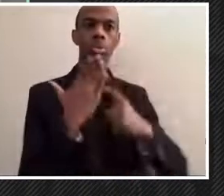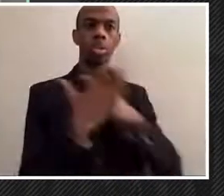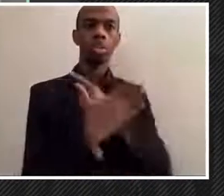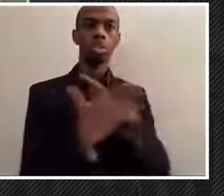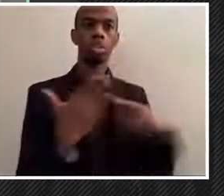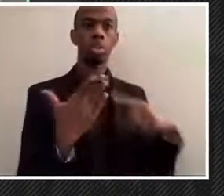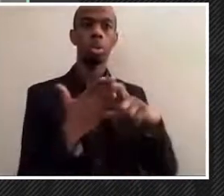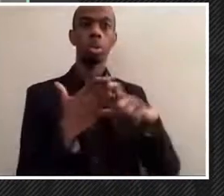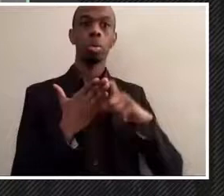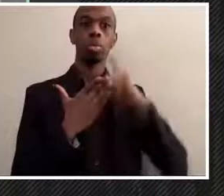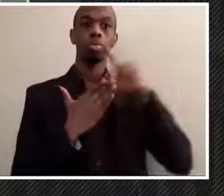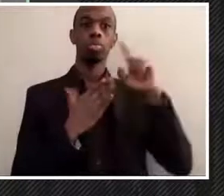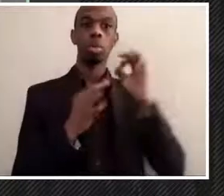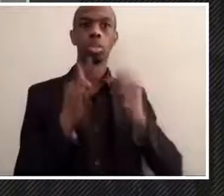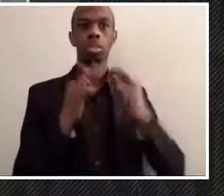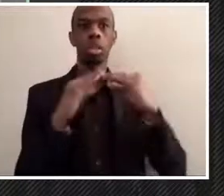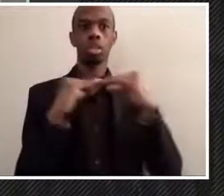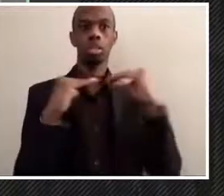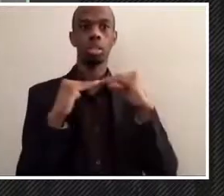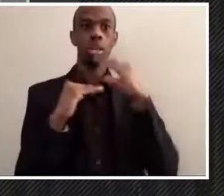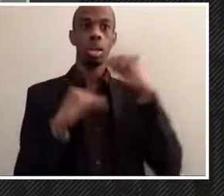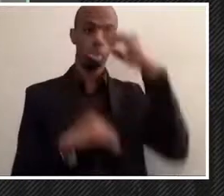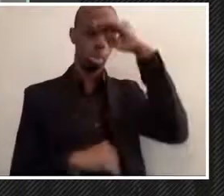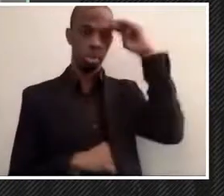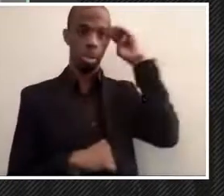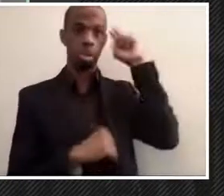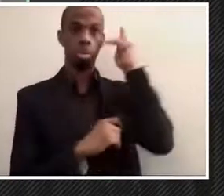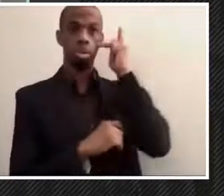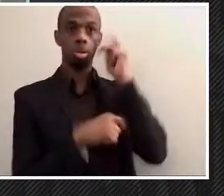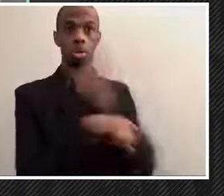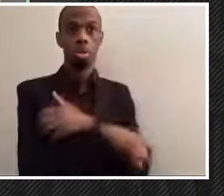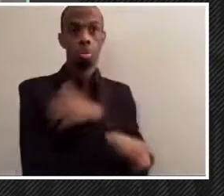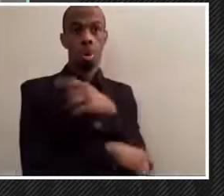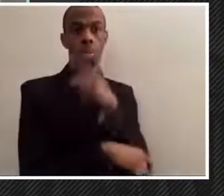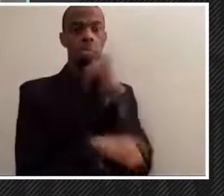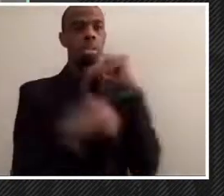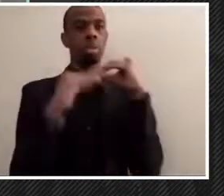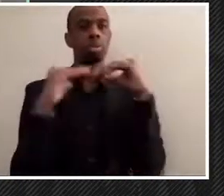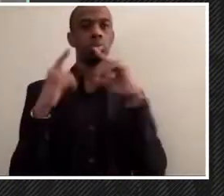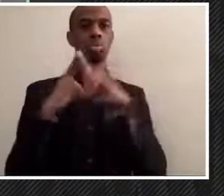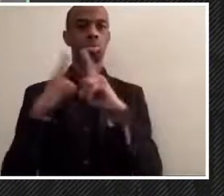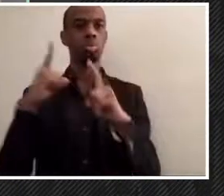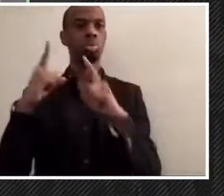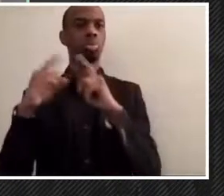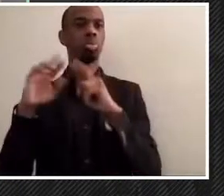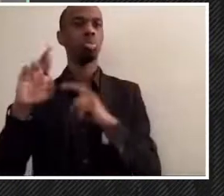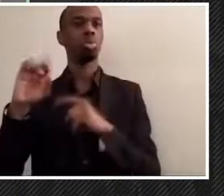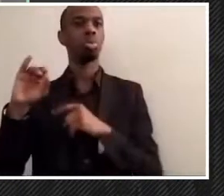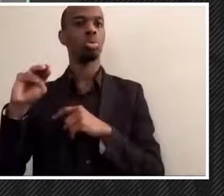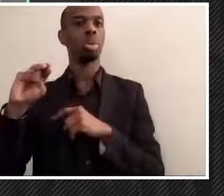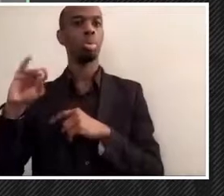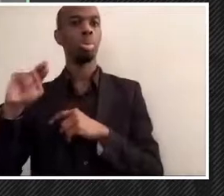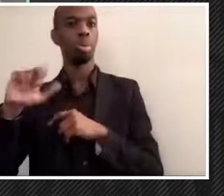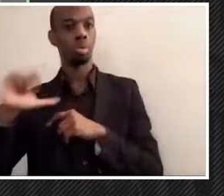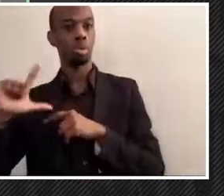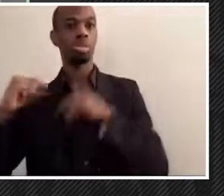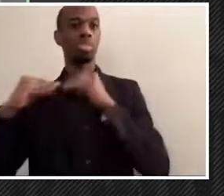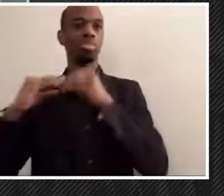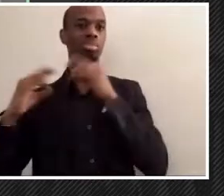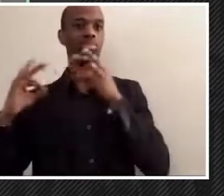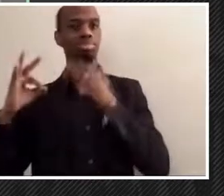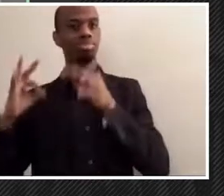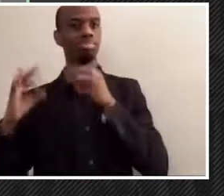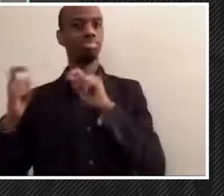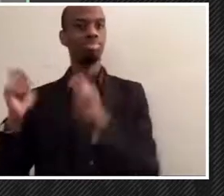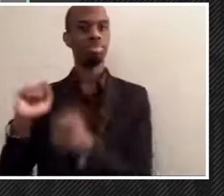not synonymous to criminal justice reform. It's sometimes, at times, the things that are heaviest